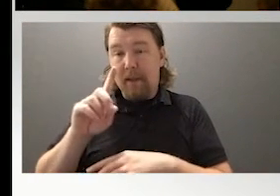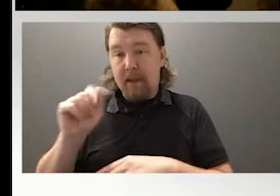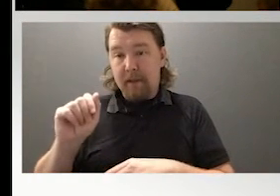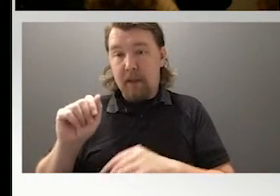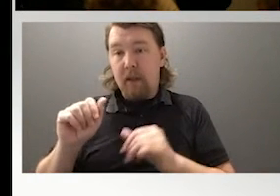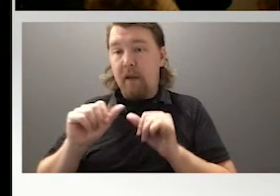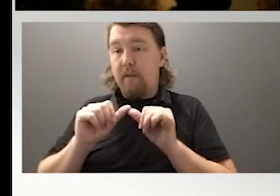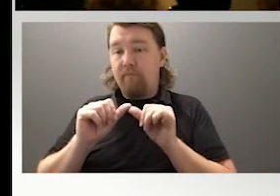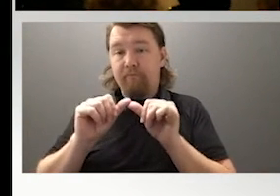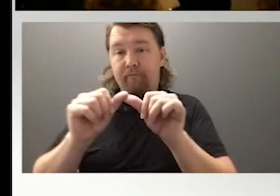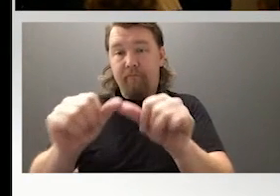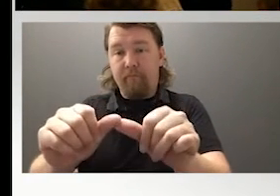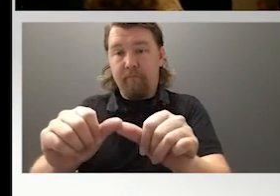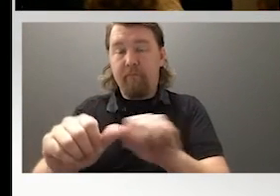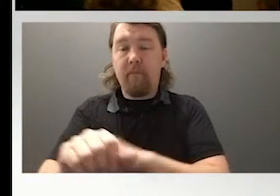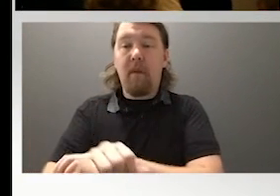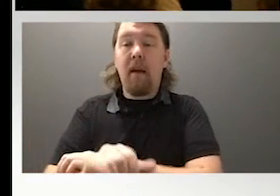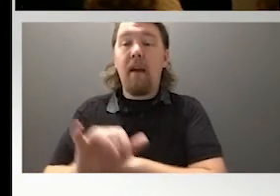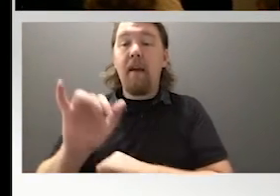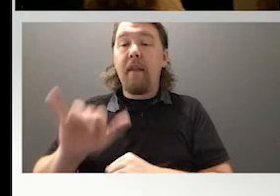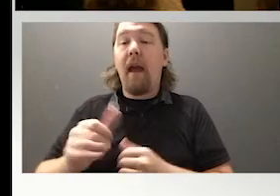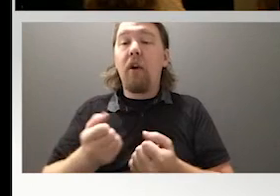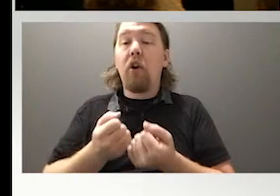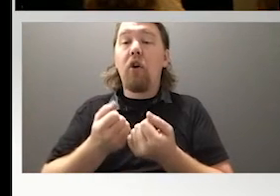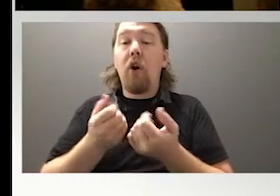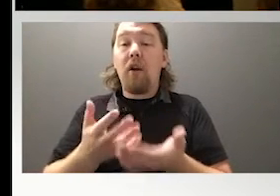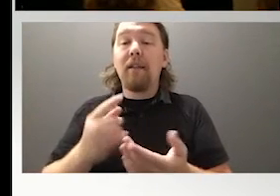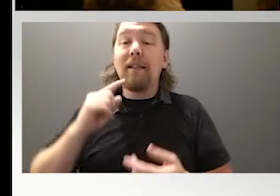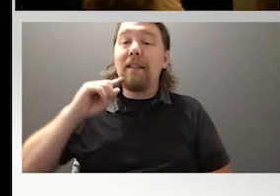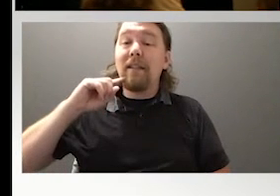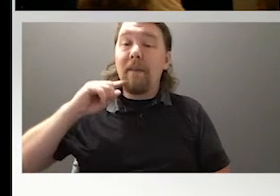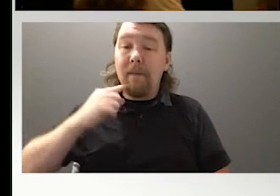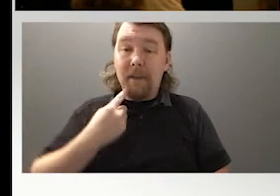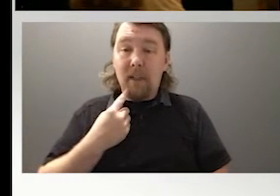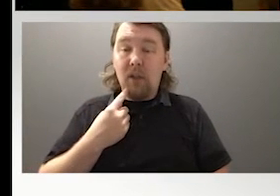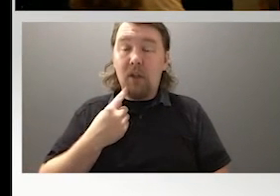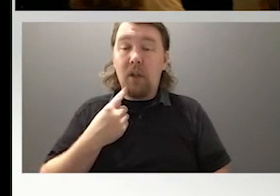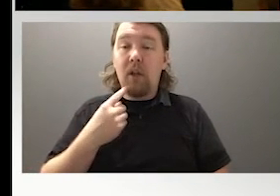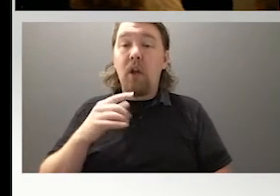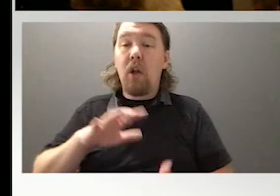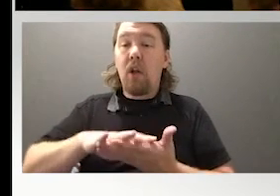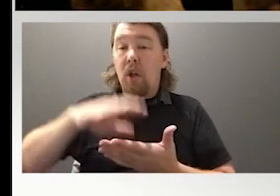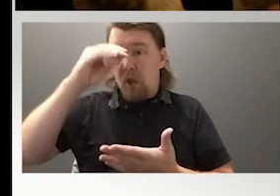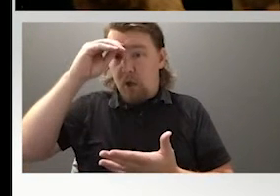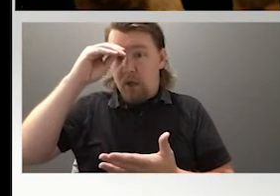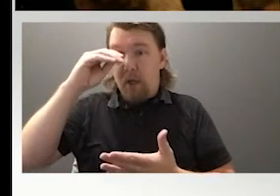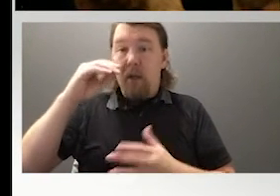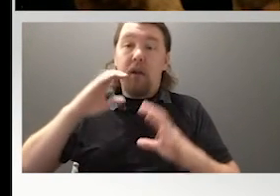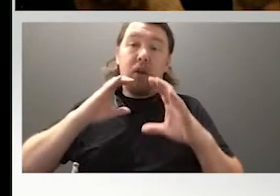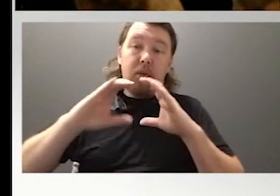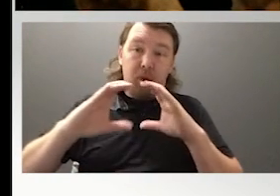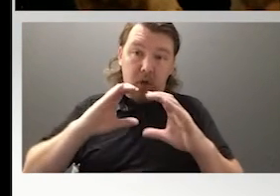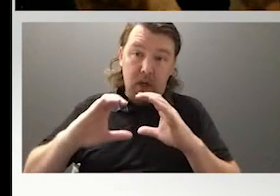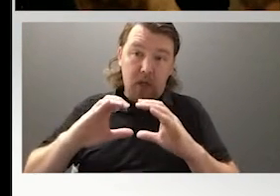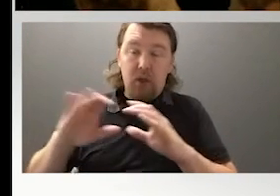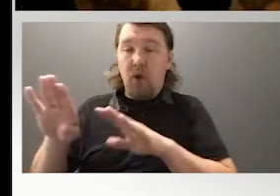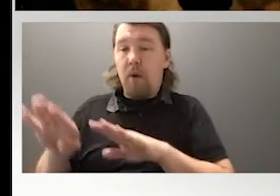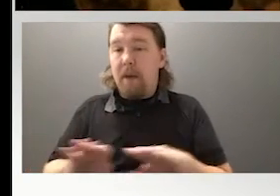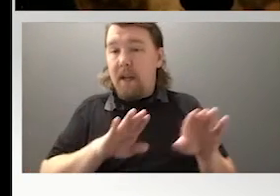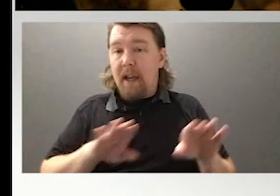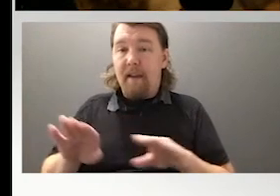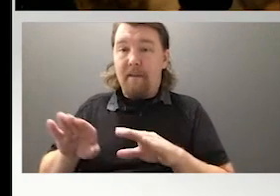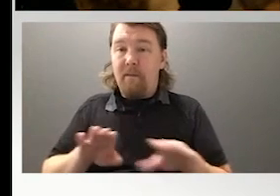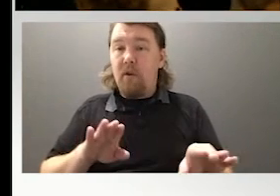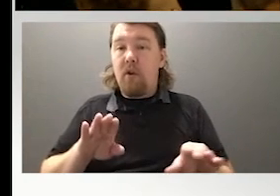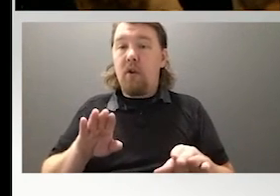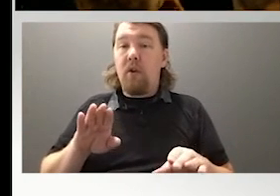of extended duration, which causes severe learning communication or behavior